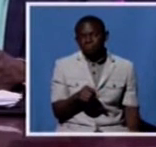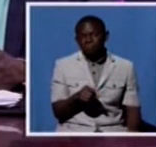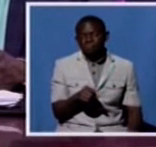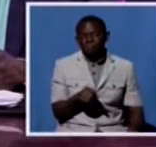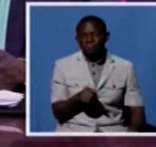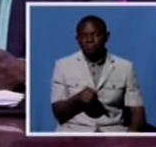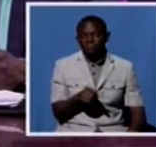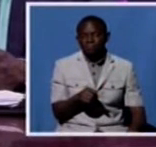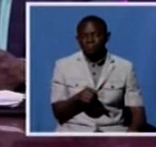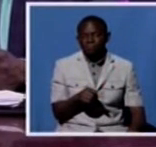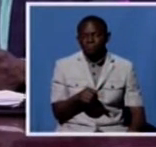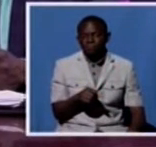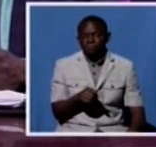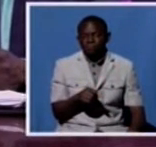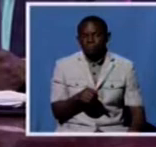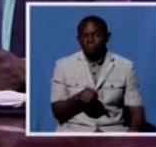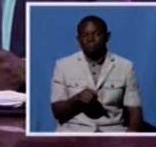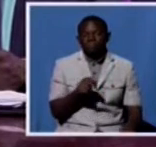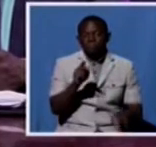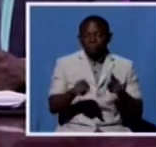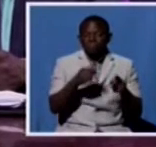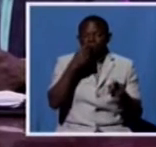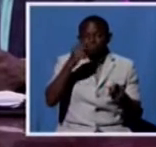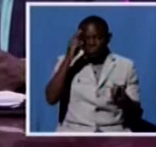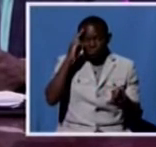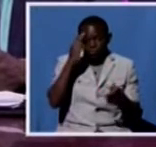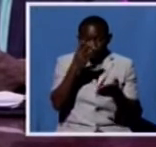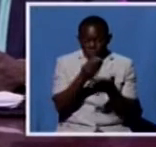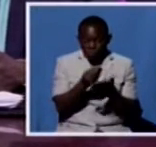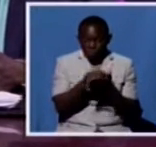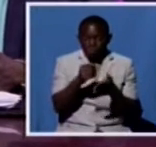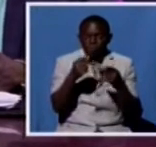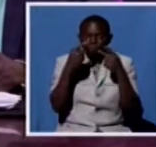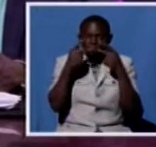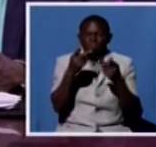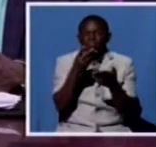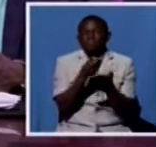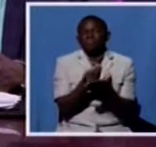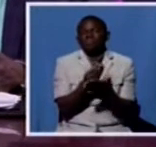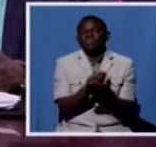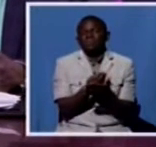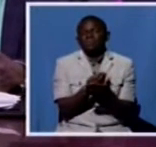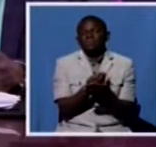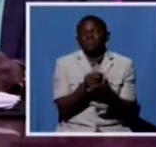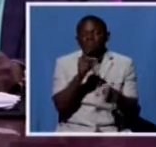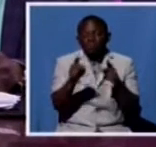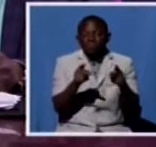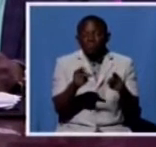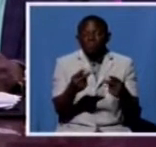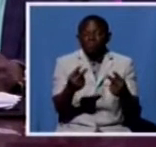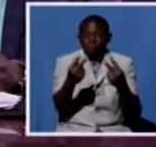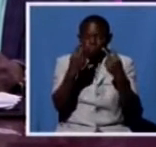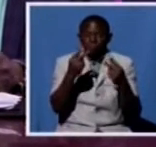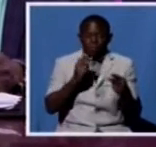we are doing, we need to remember that these are public funds. The public are watching, and we need to ensure that it's put to good